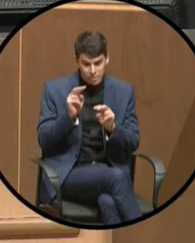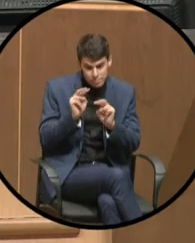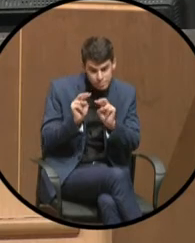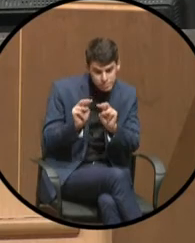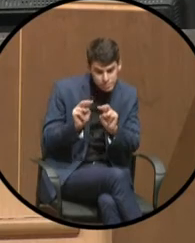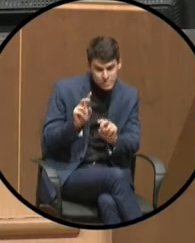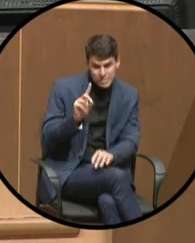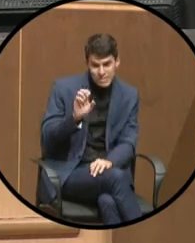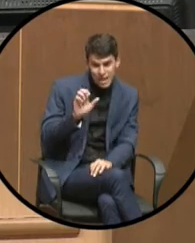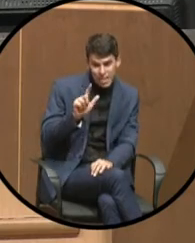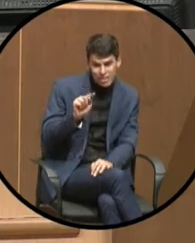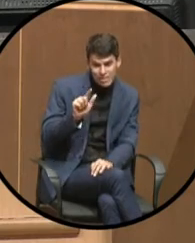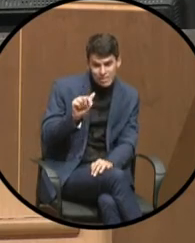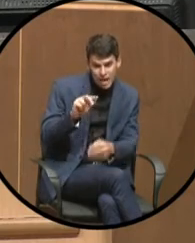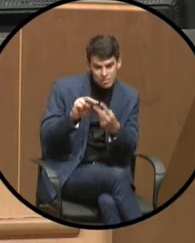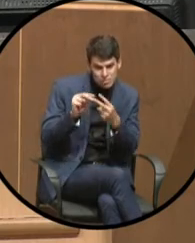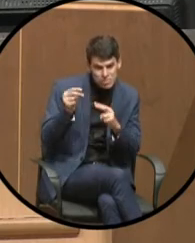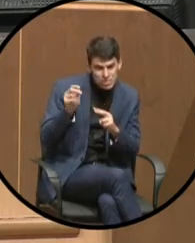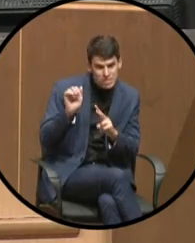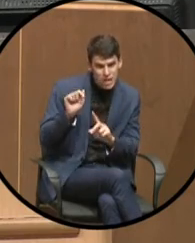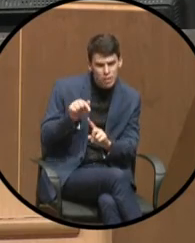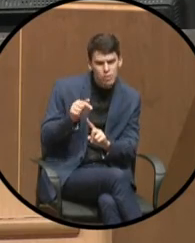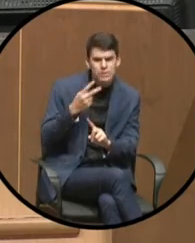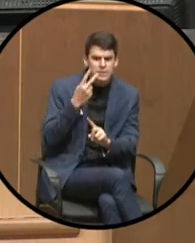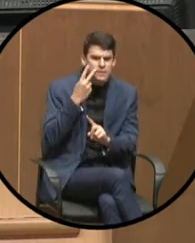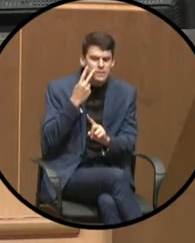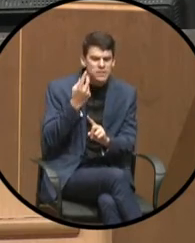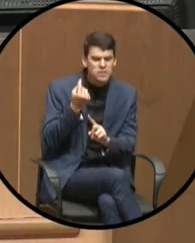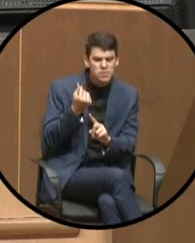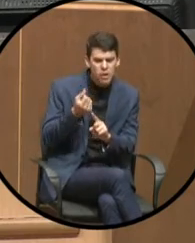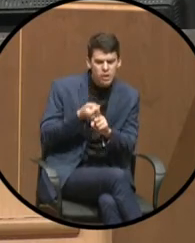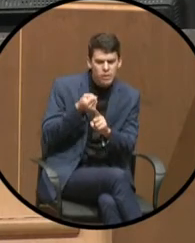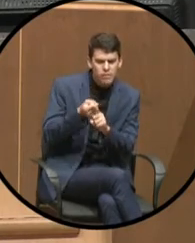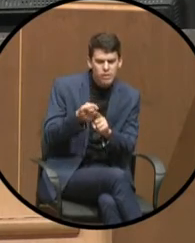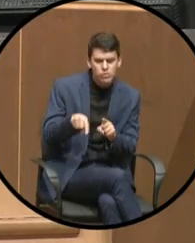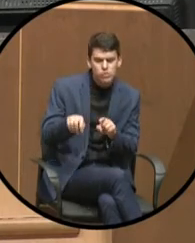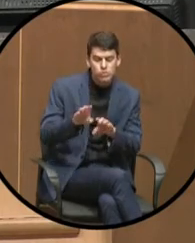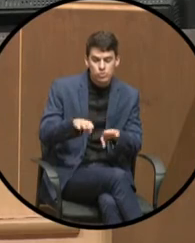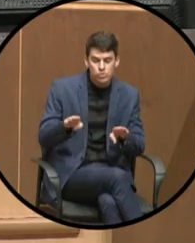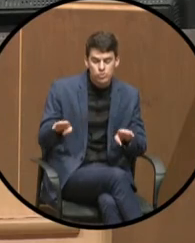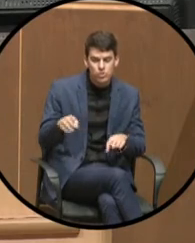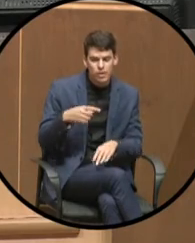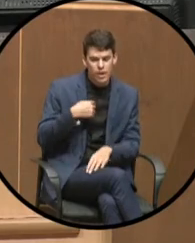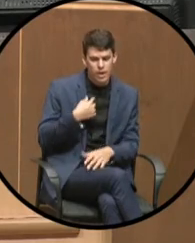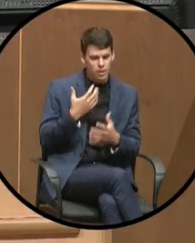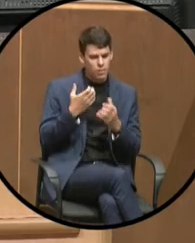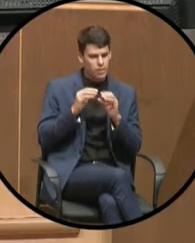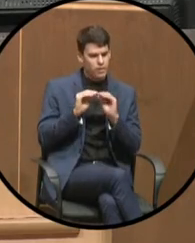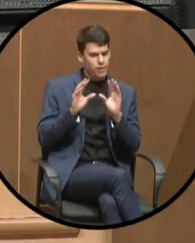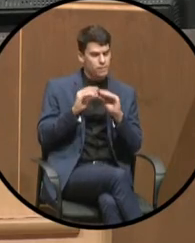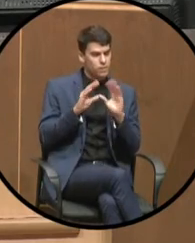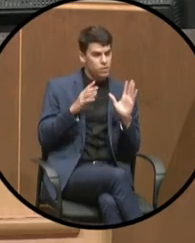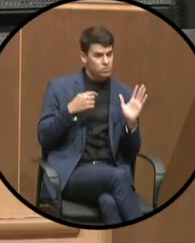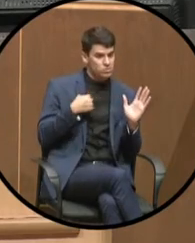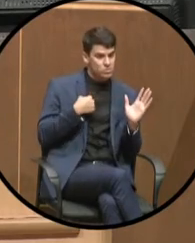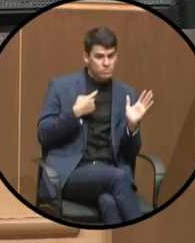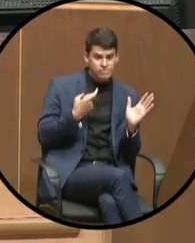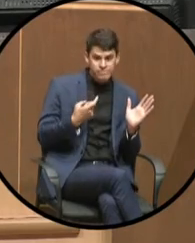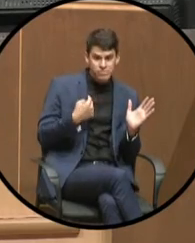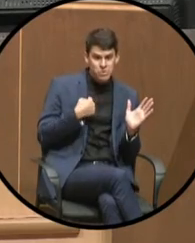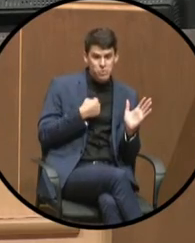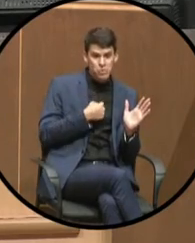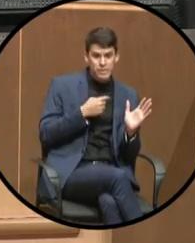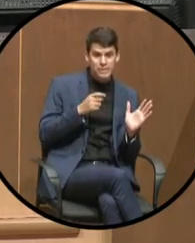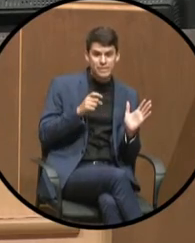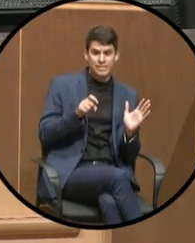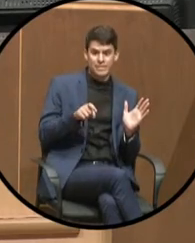see what effect it's having on children, spread rate, et cetera. And I was trying to get clarification. Do we have to have